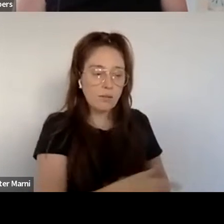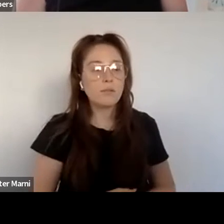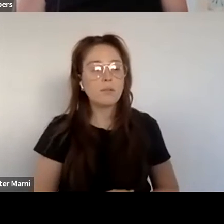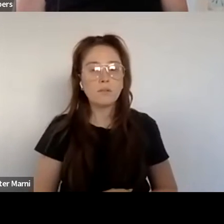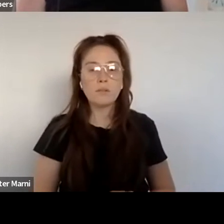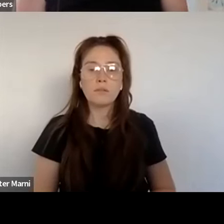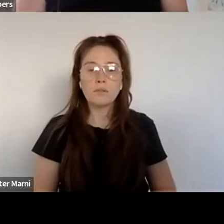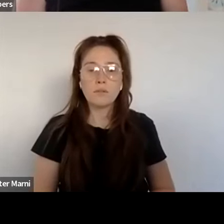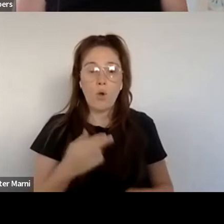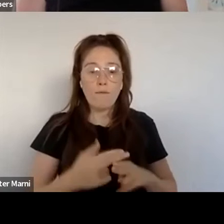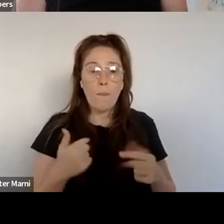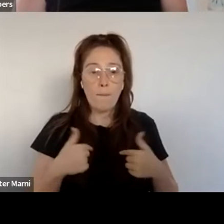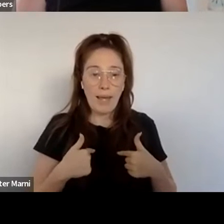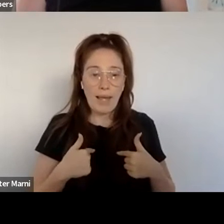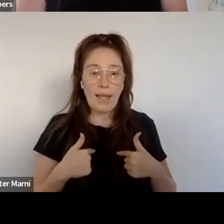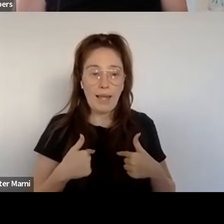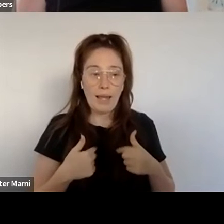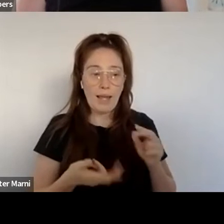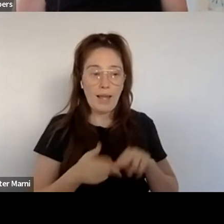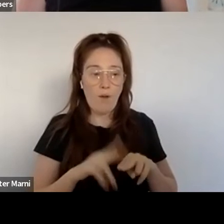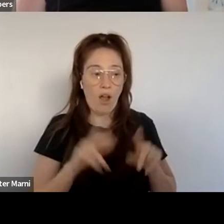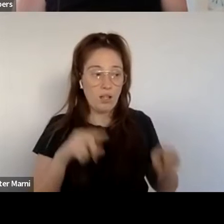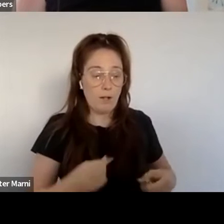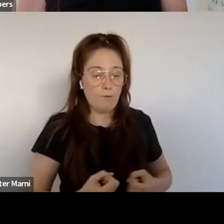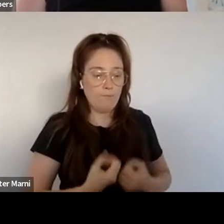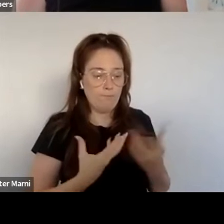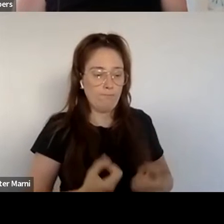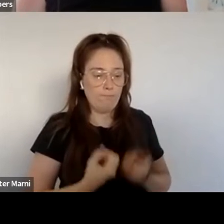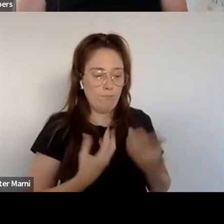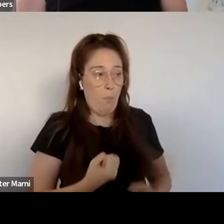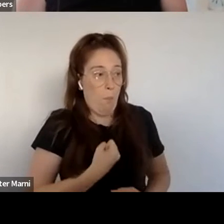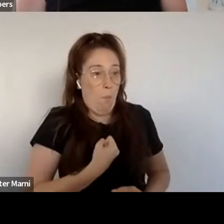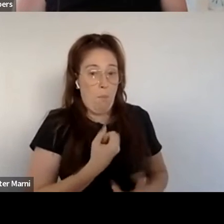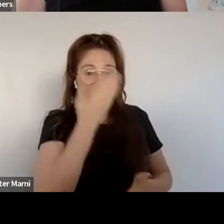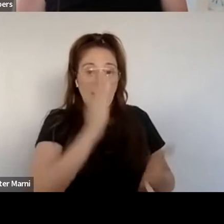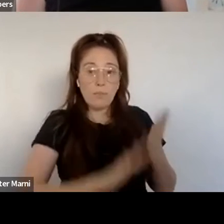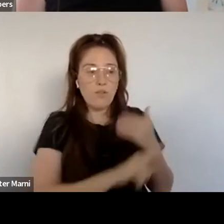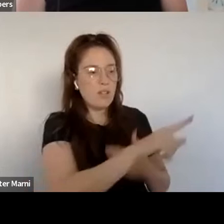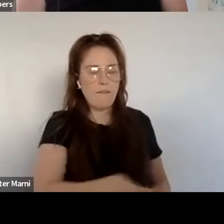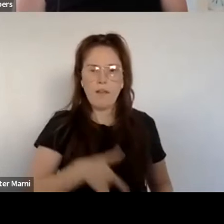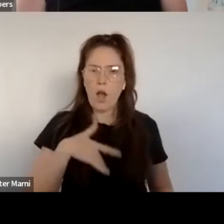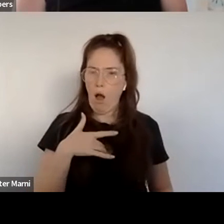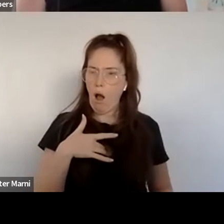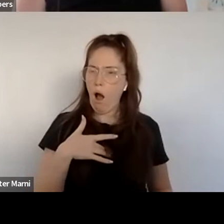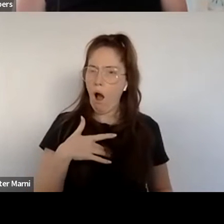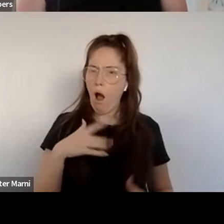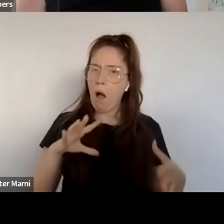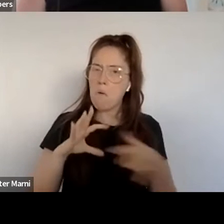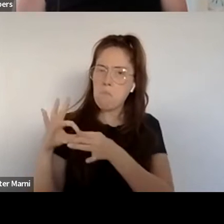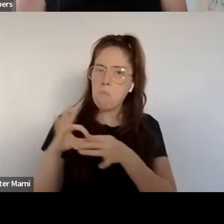chest and sort of exposing what I'm talking about, that other people sort of came into that space with a little bit more comfort.